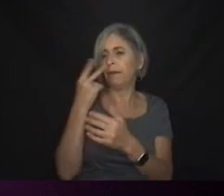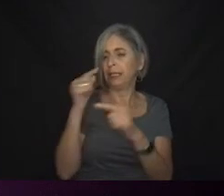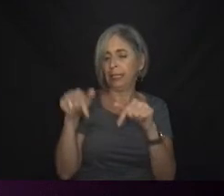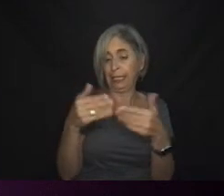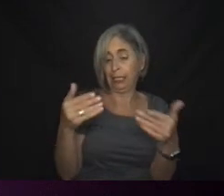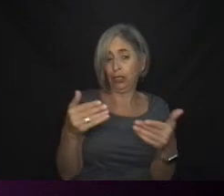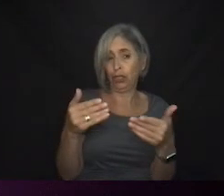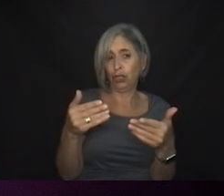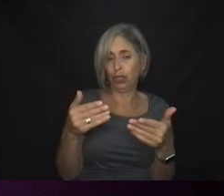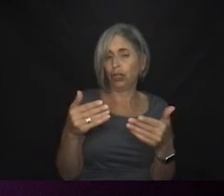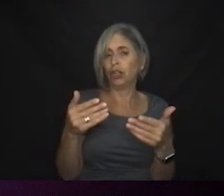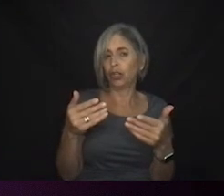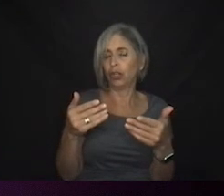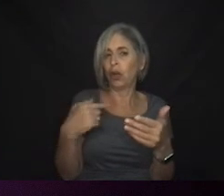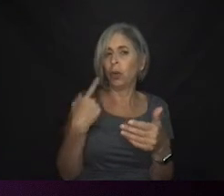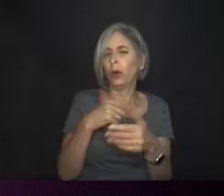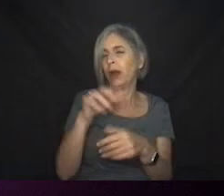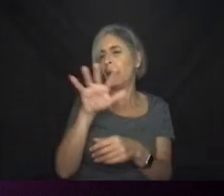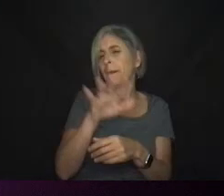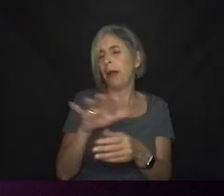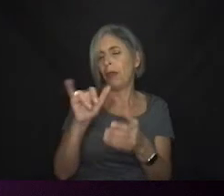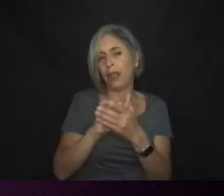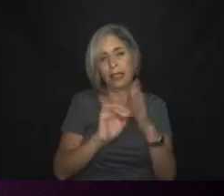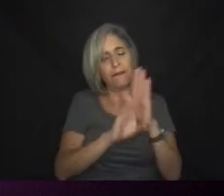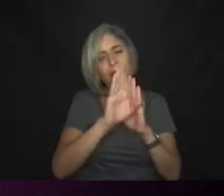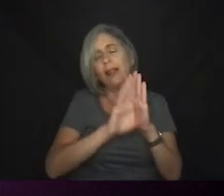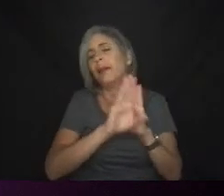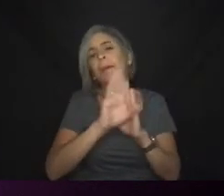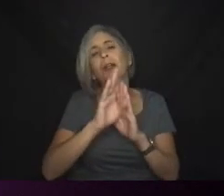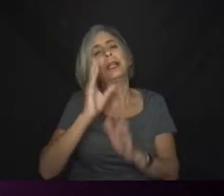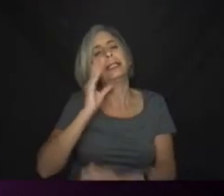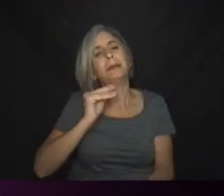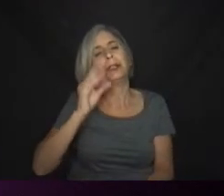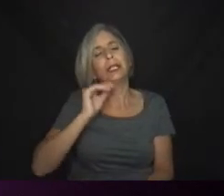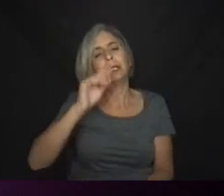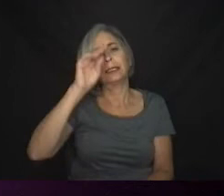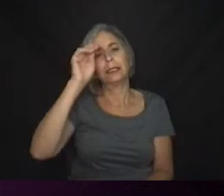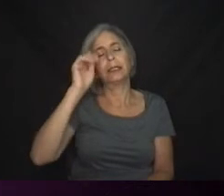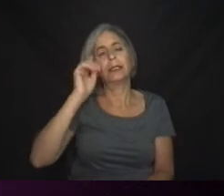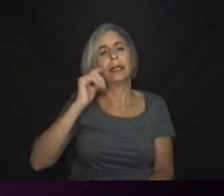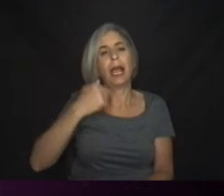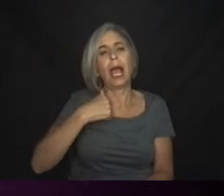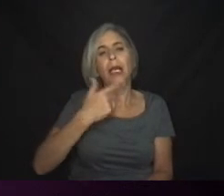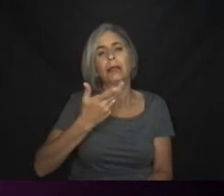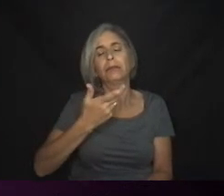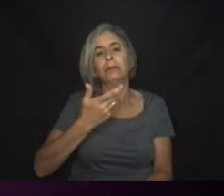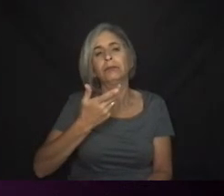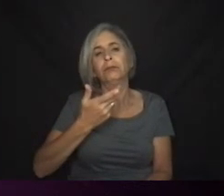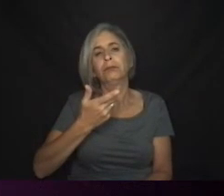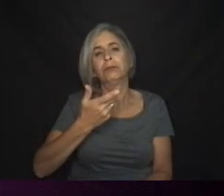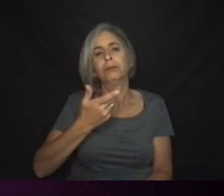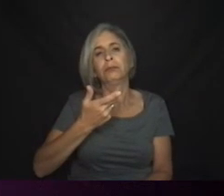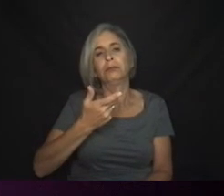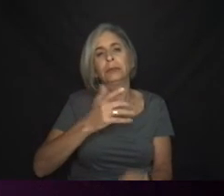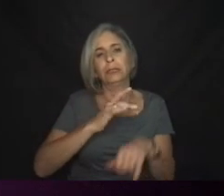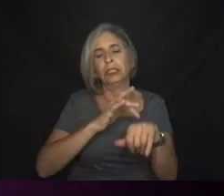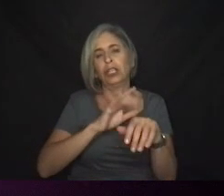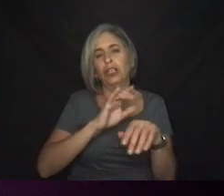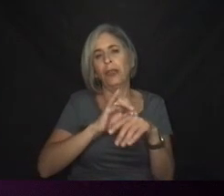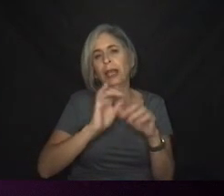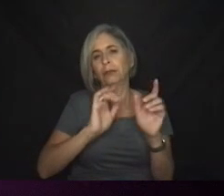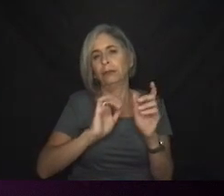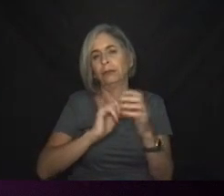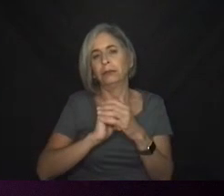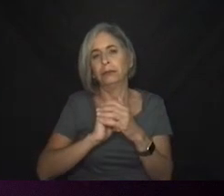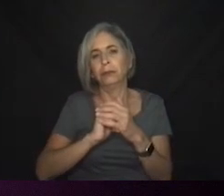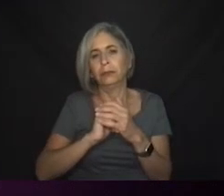here. As I said, we're about that developer experience, and I can fetch this as much as I want. We take security a bit seriously. I think.